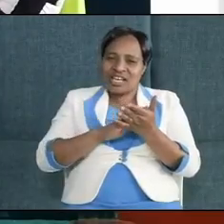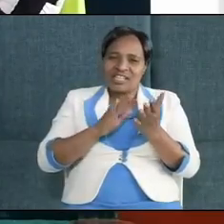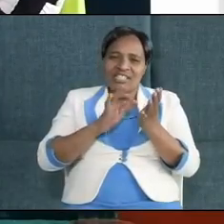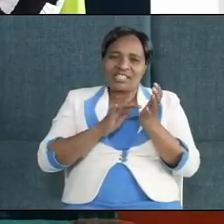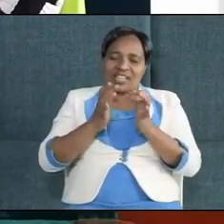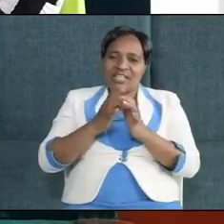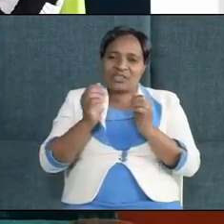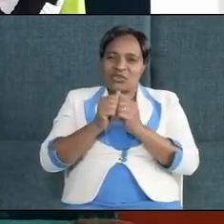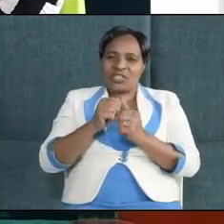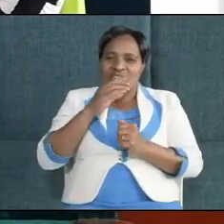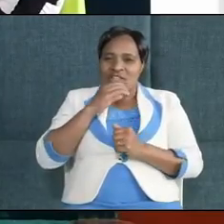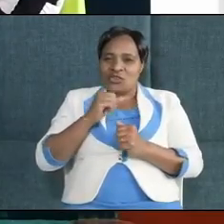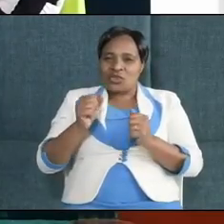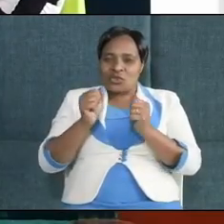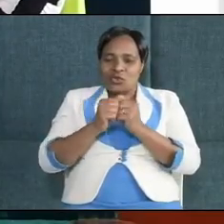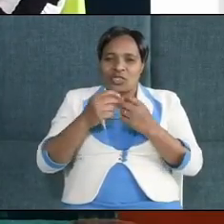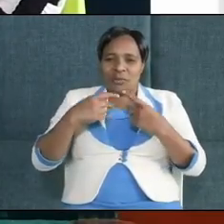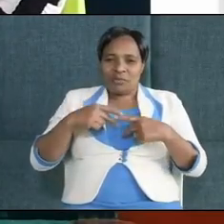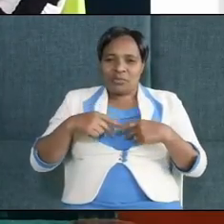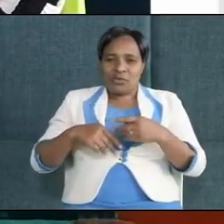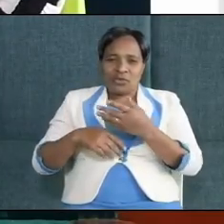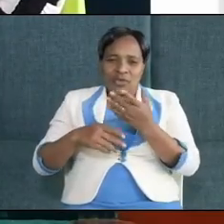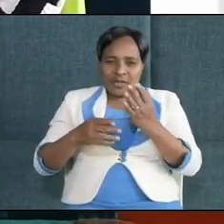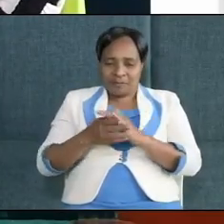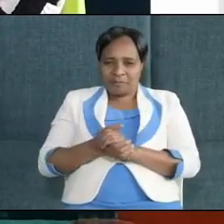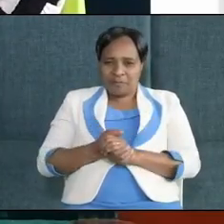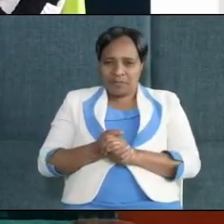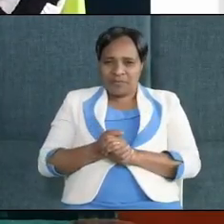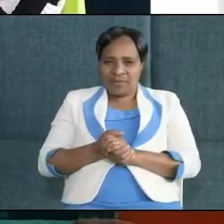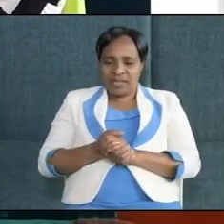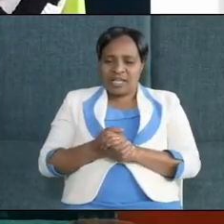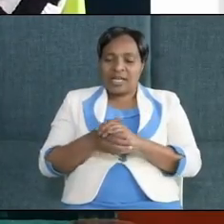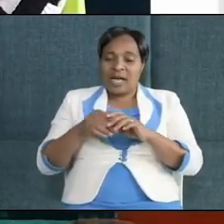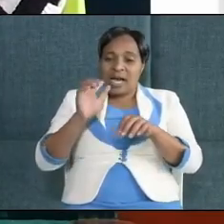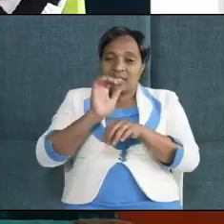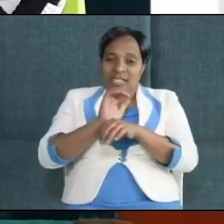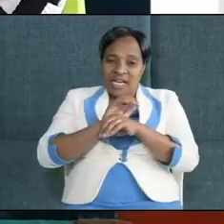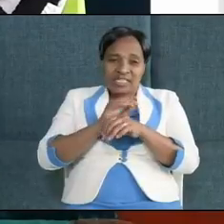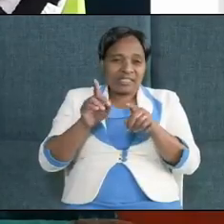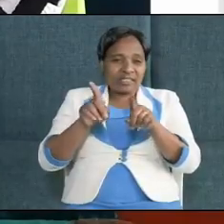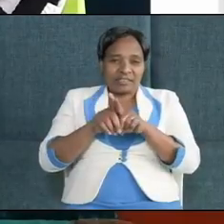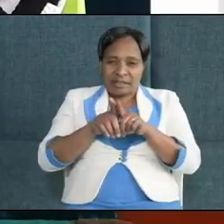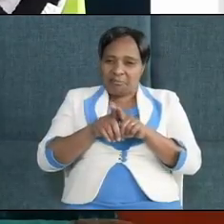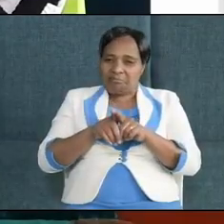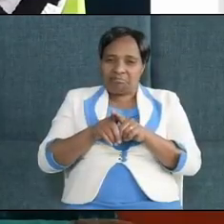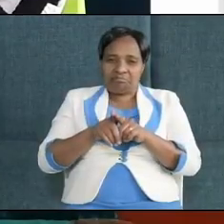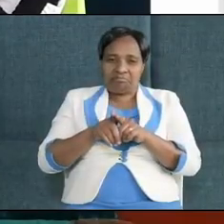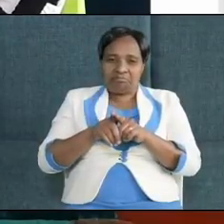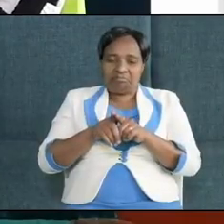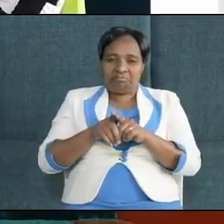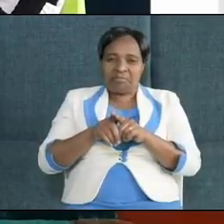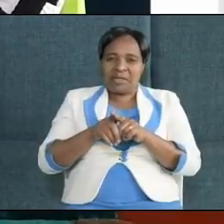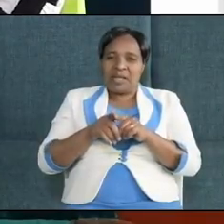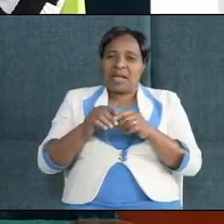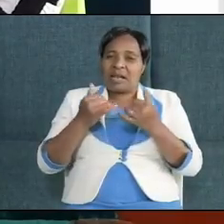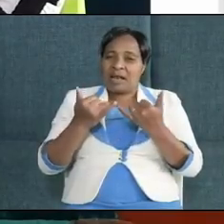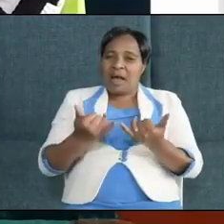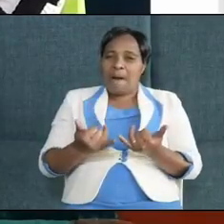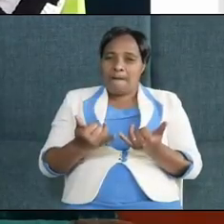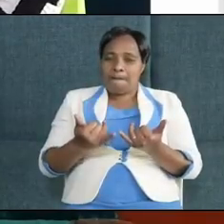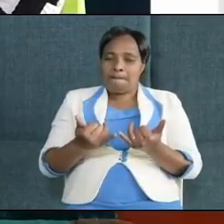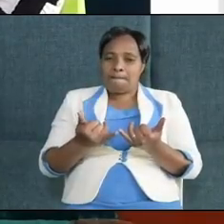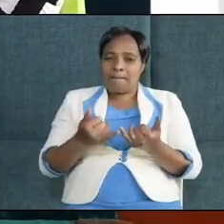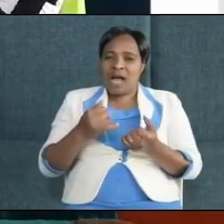Jews and the Greeks. Do you see what is a synagogue? A synagogue is like a church. Yes, it's like a church. Now, I